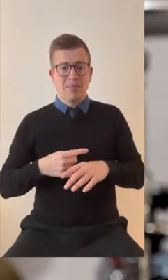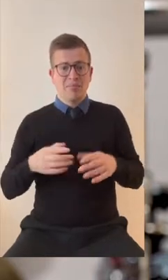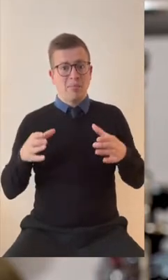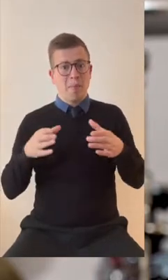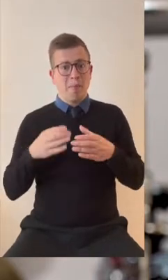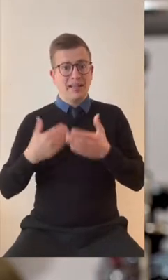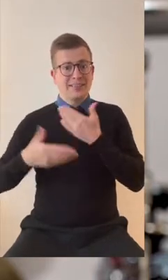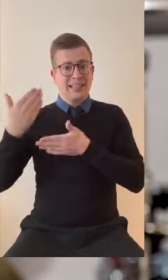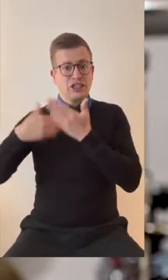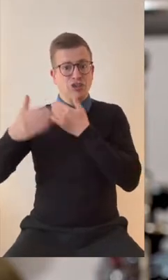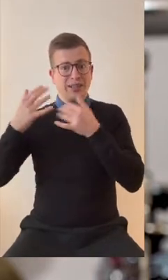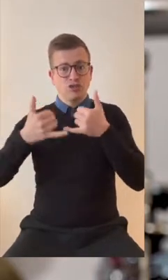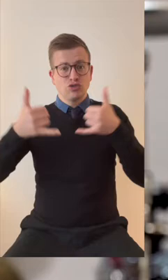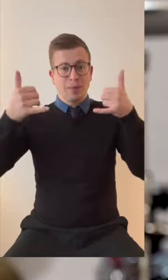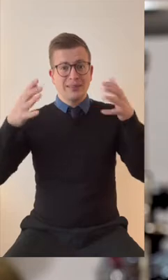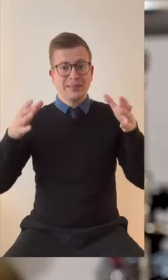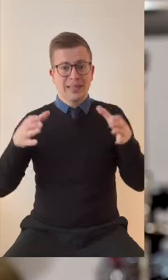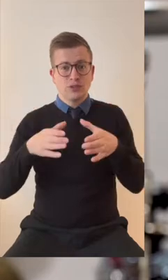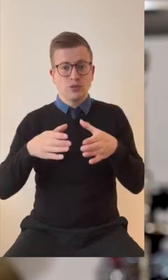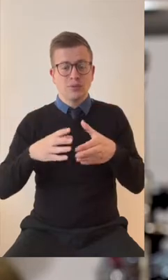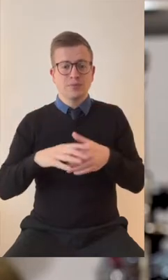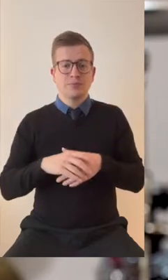band's history in the championship section,